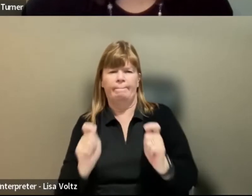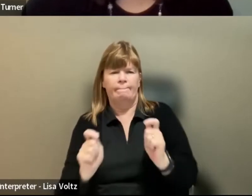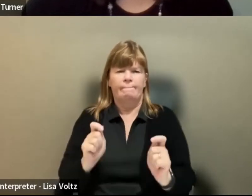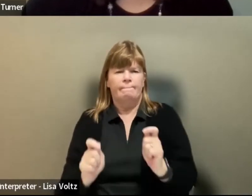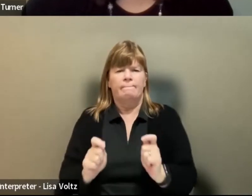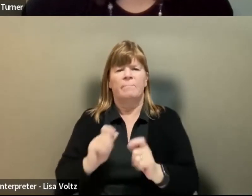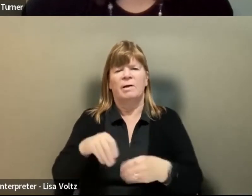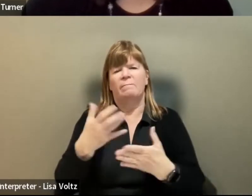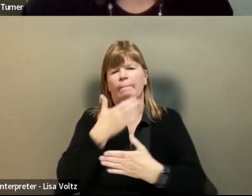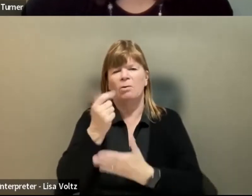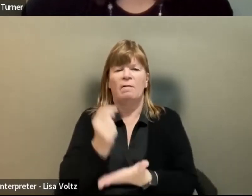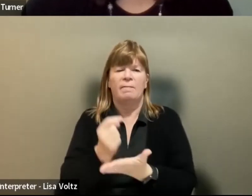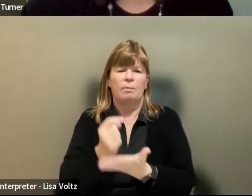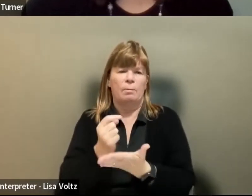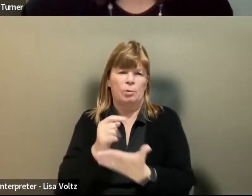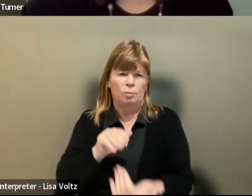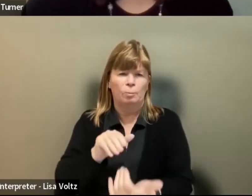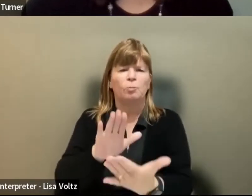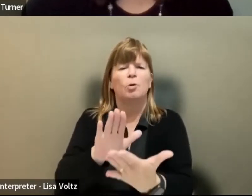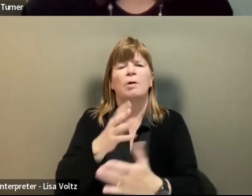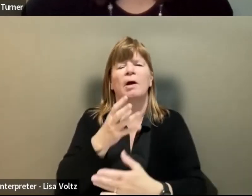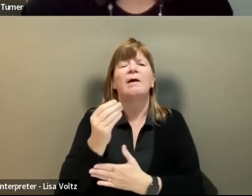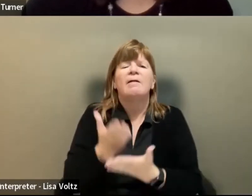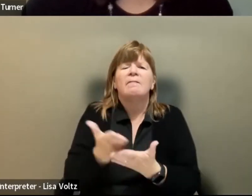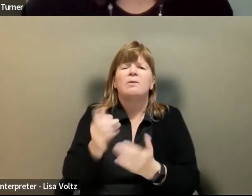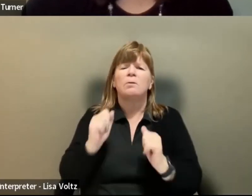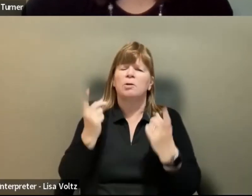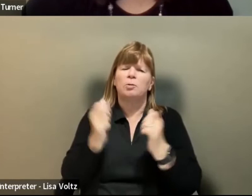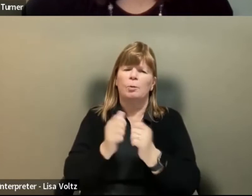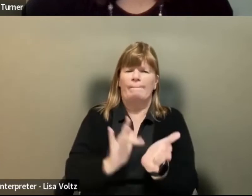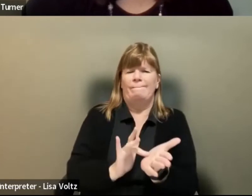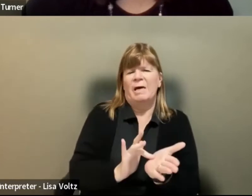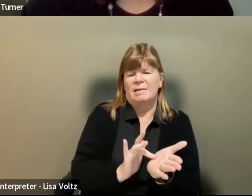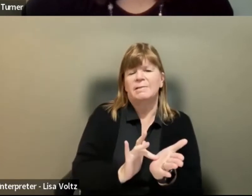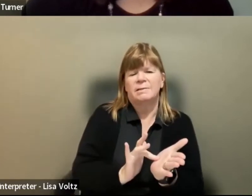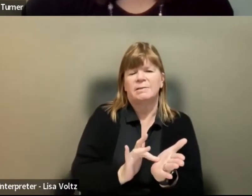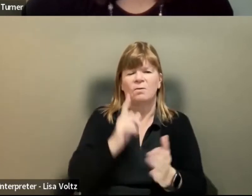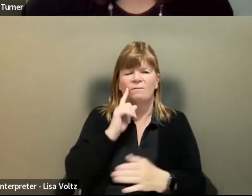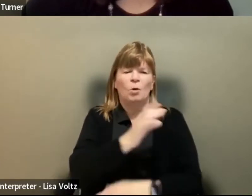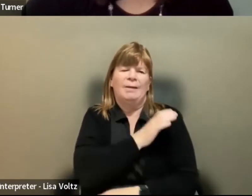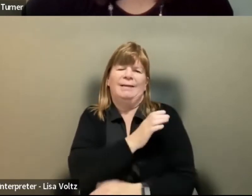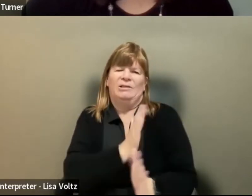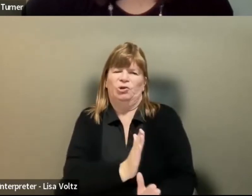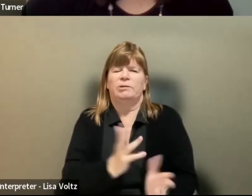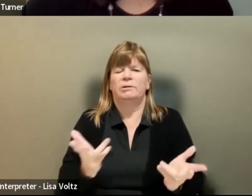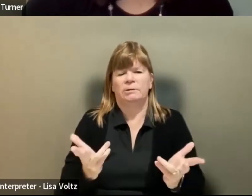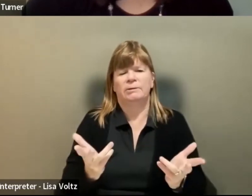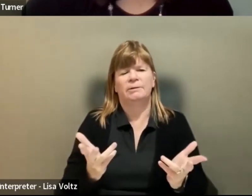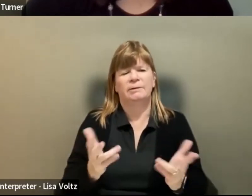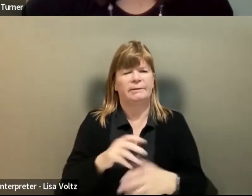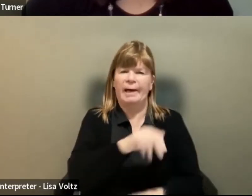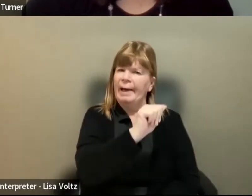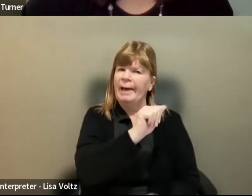better therapeutic approaches, and things that you can do with medication for clinicians. So it's kind of an A to